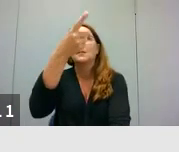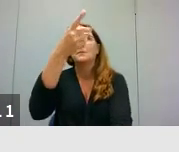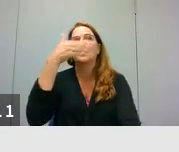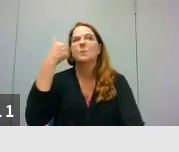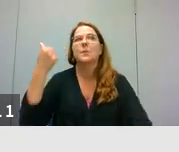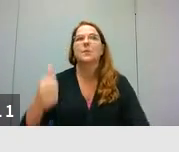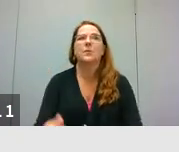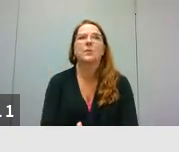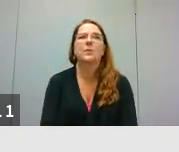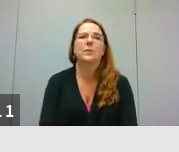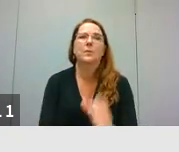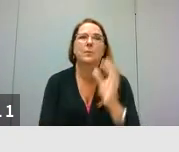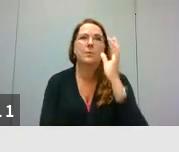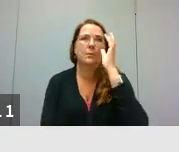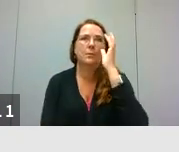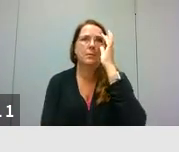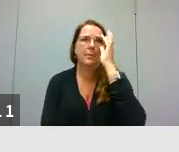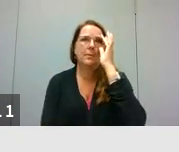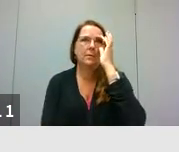All right, well, where's Debbie?